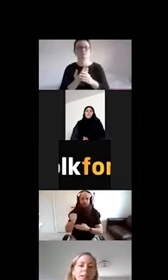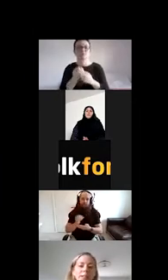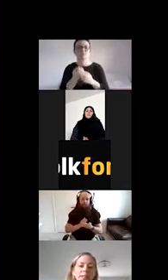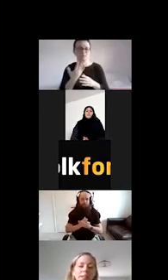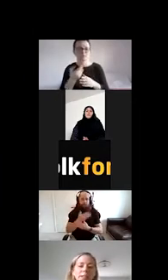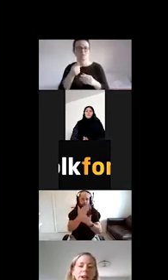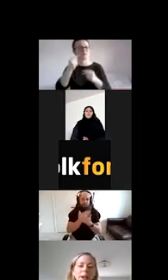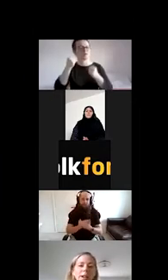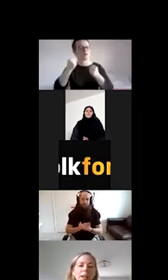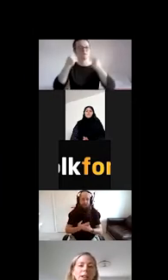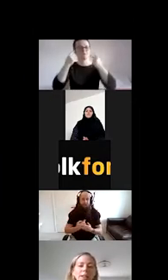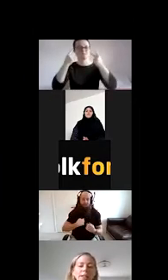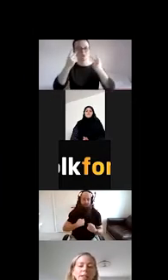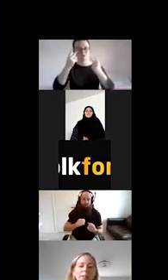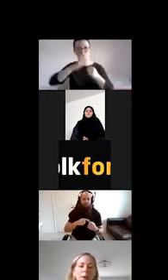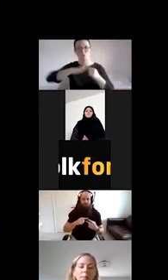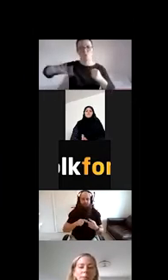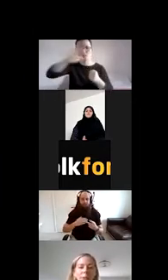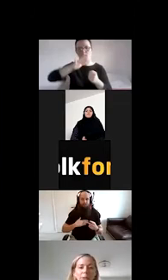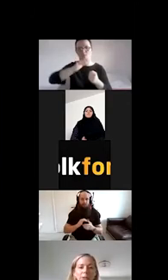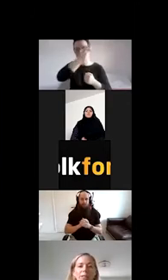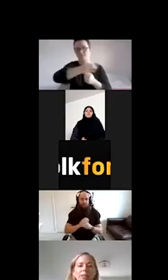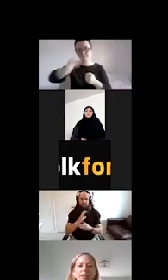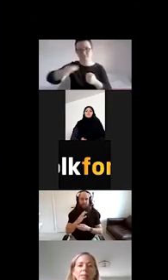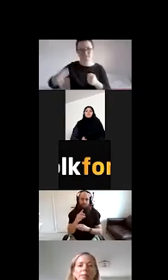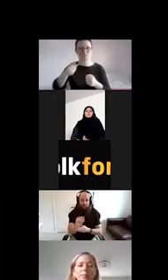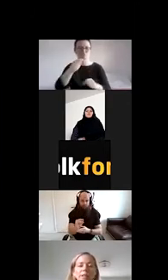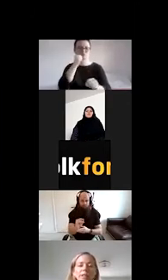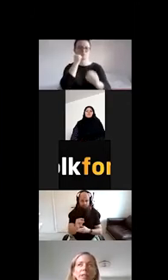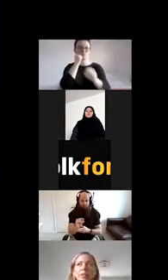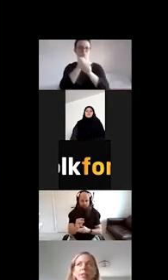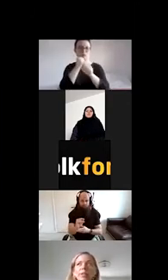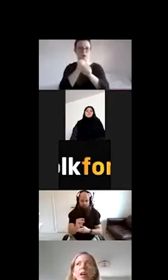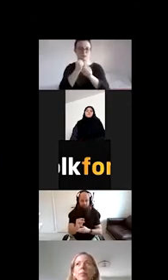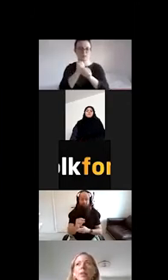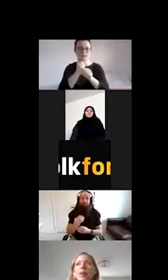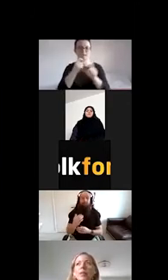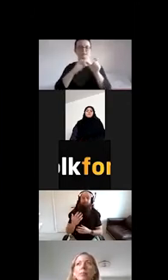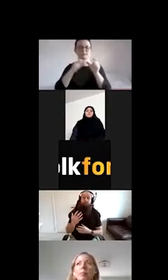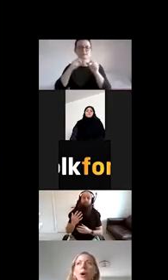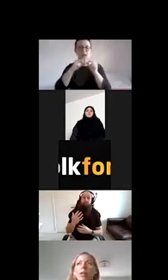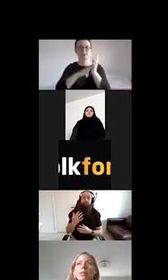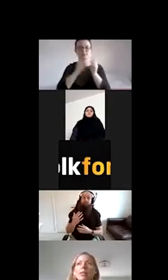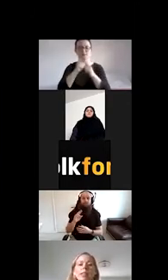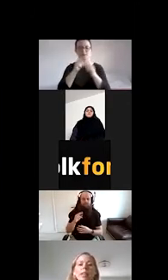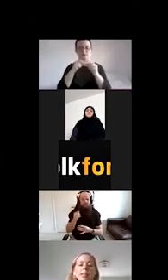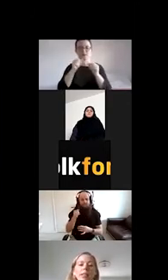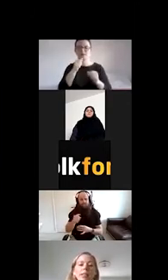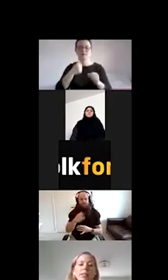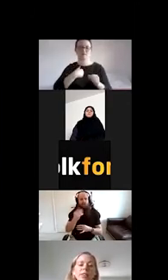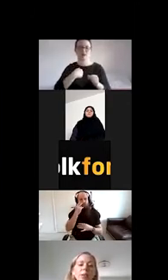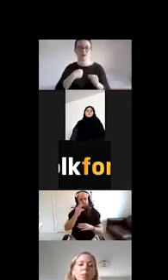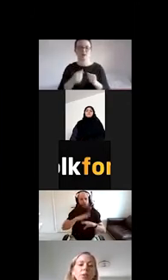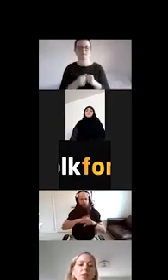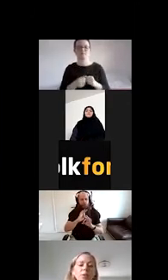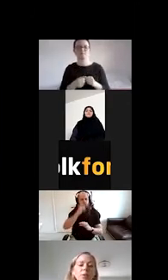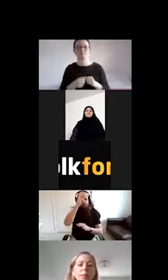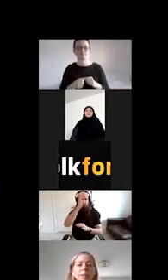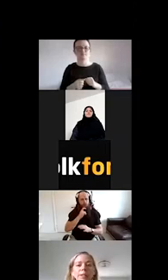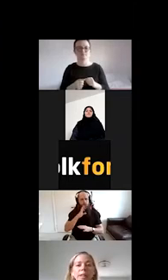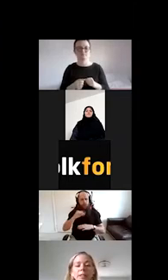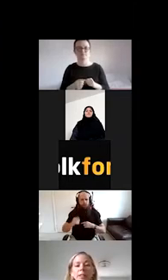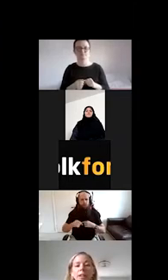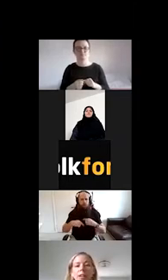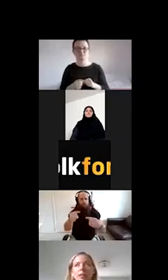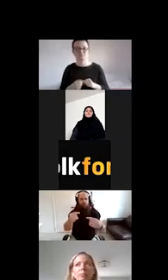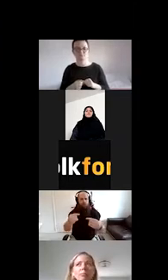my colleague Sandra. In this mapping, we looked at how the policy has developed over maybe